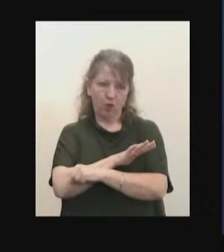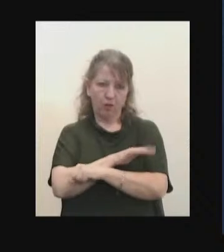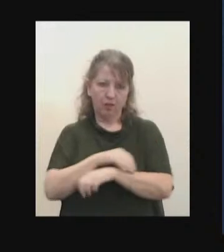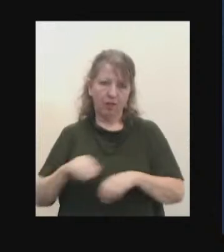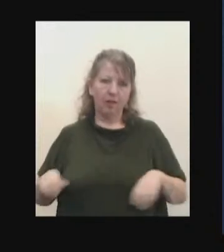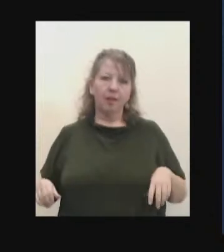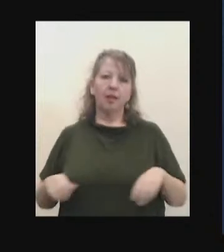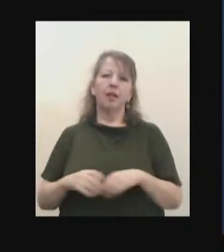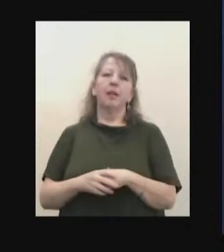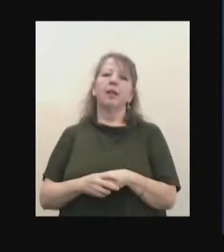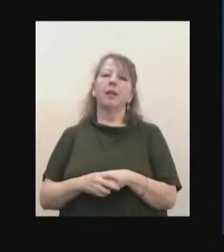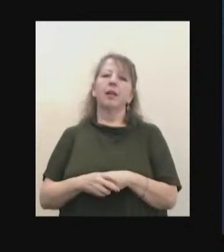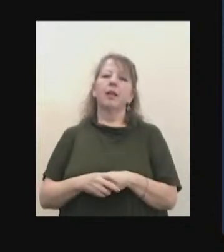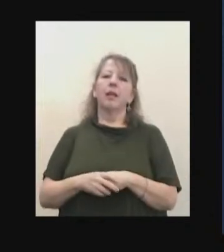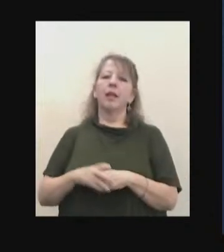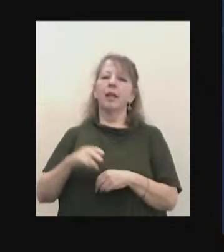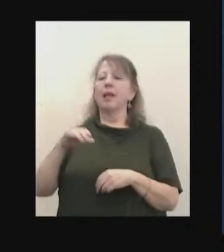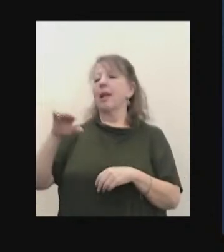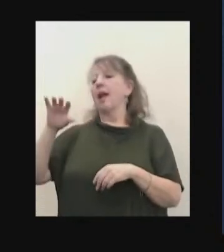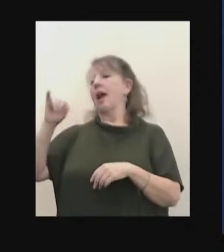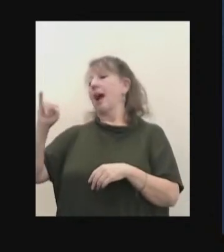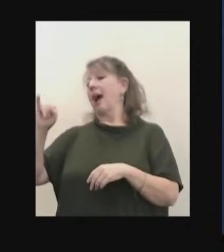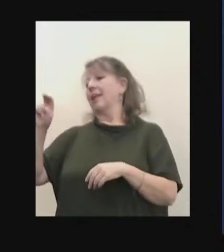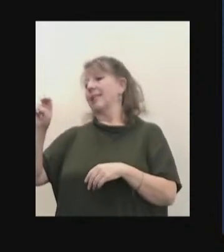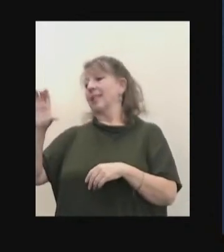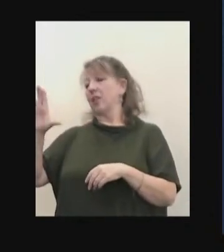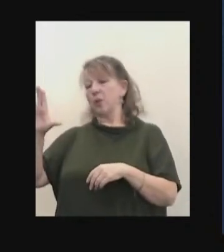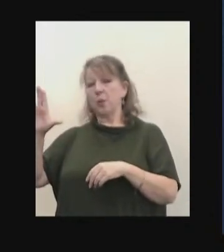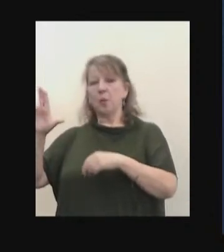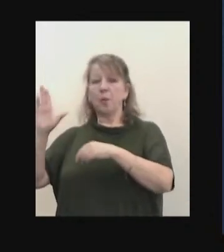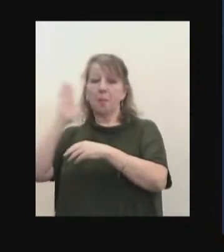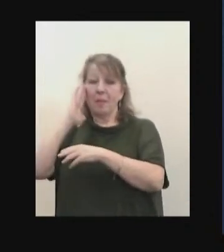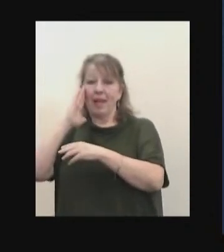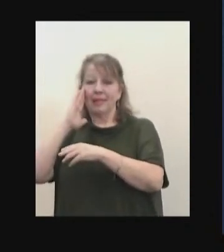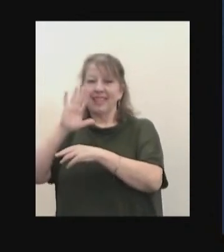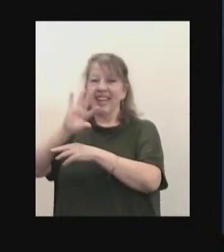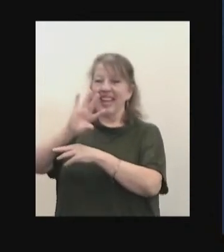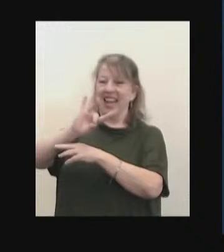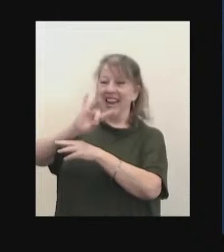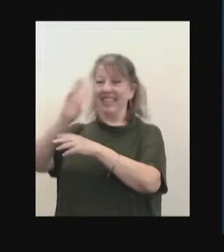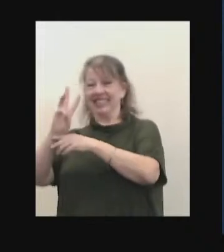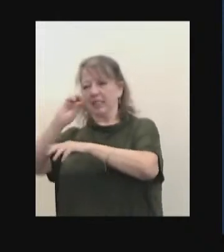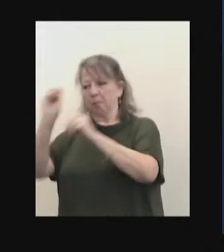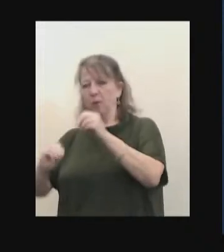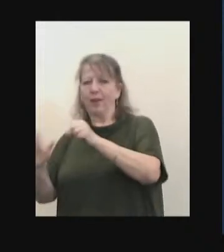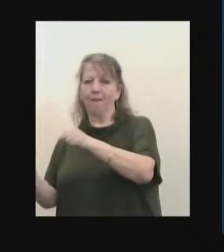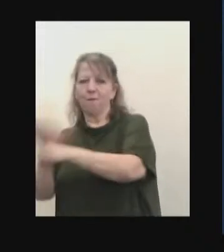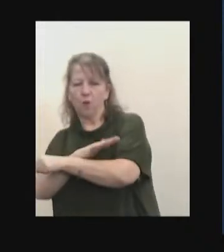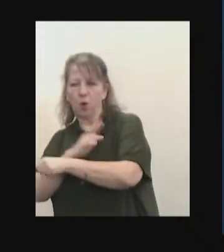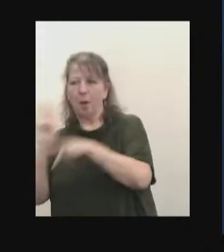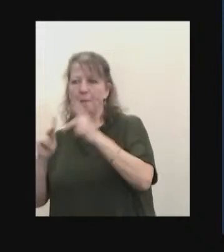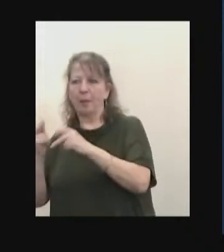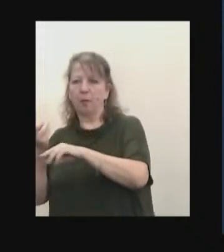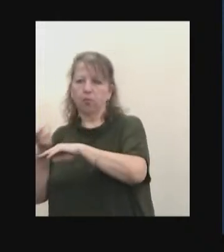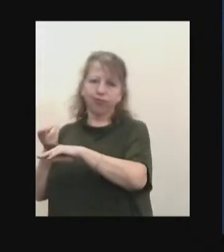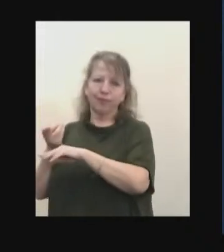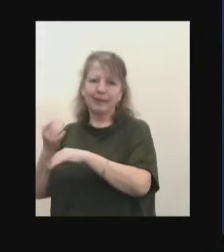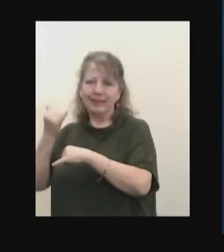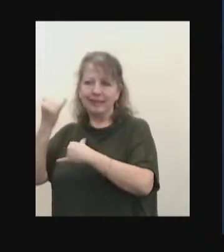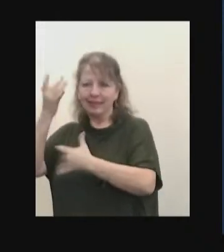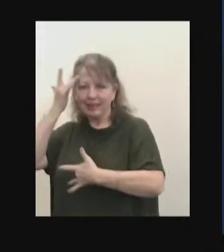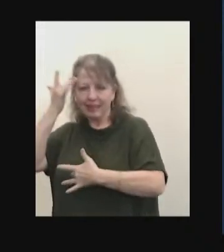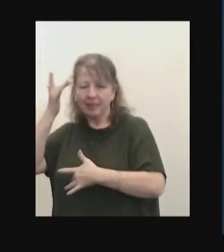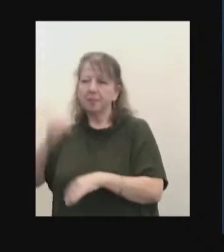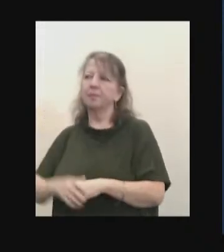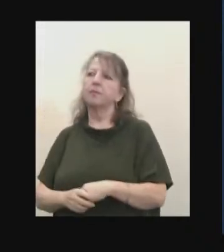full, and 86.7% of ICU beds. And as I'm going to go into in greater detail now, as we look at hospitalization